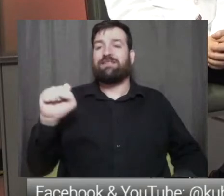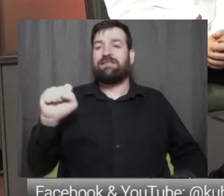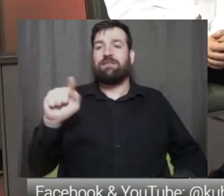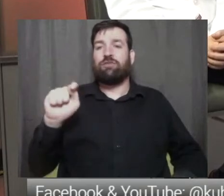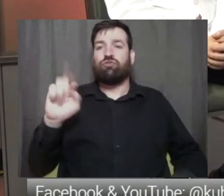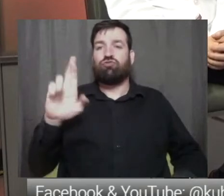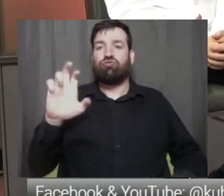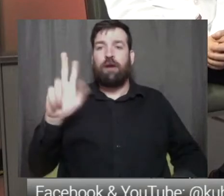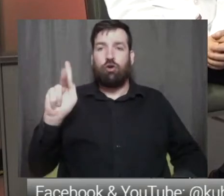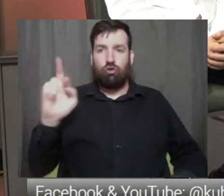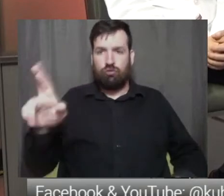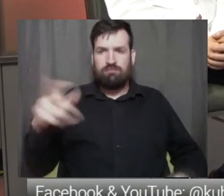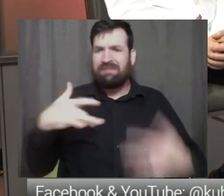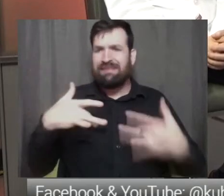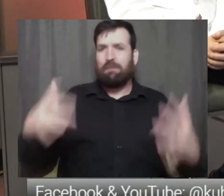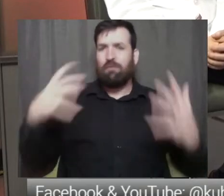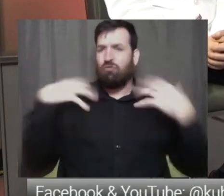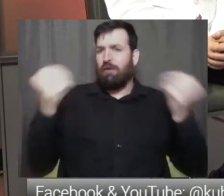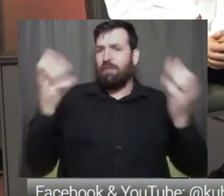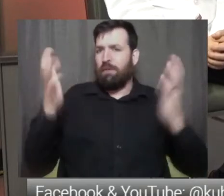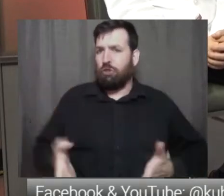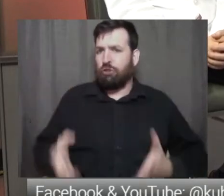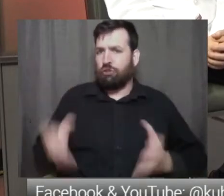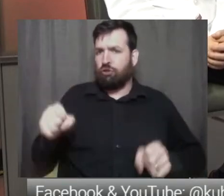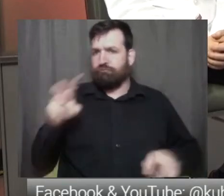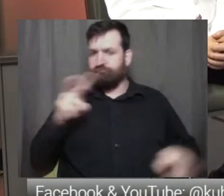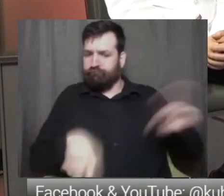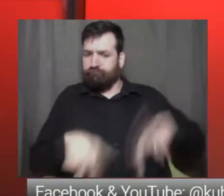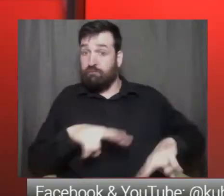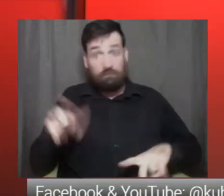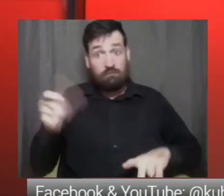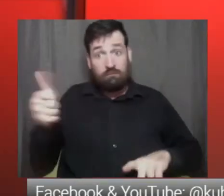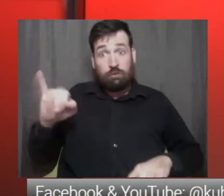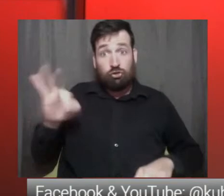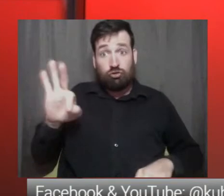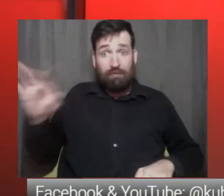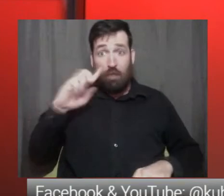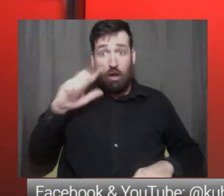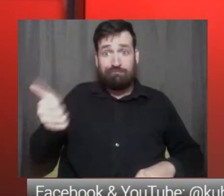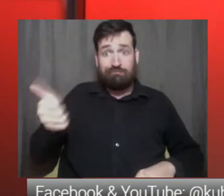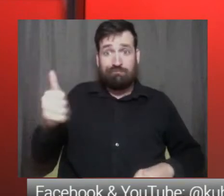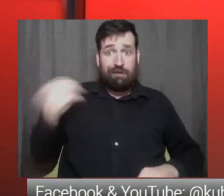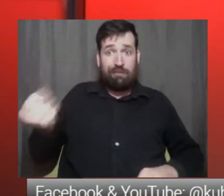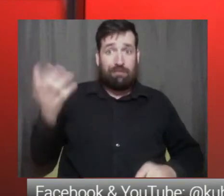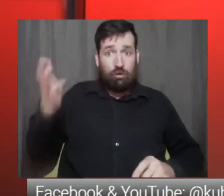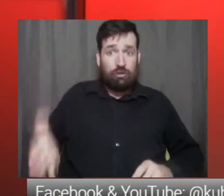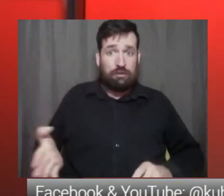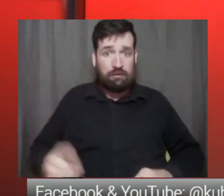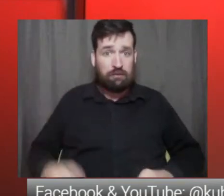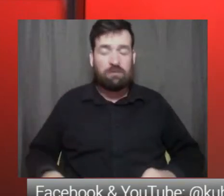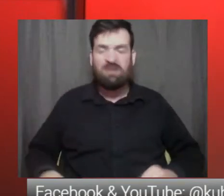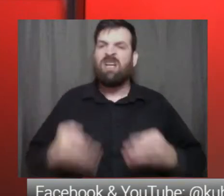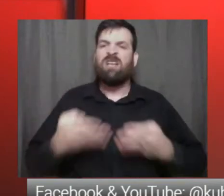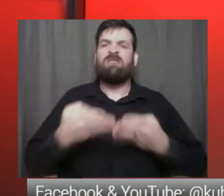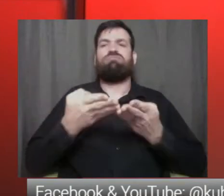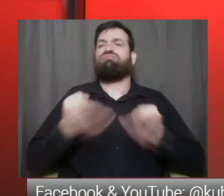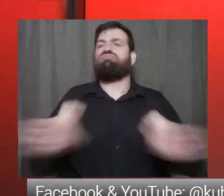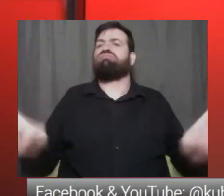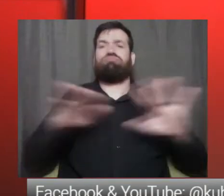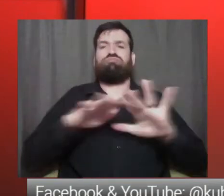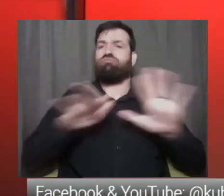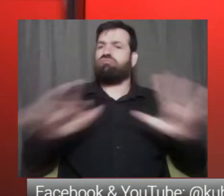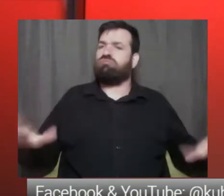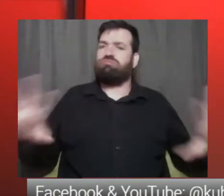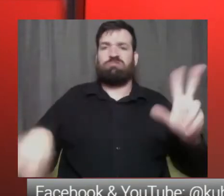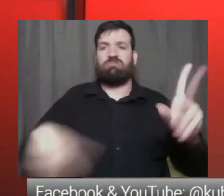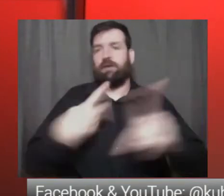typical healthy person, because Jeff thought he was a typical healthy person. Yeah, so there's a wide variability in the types of smartwatches that are